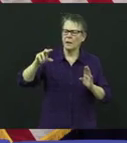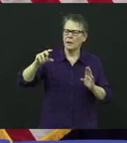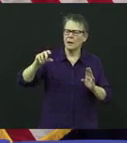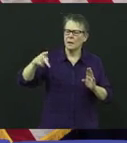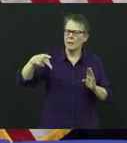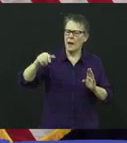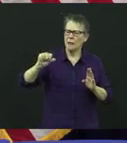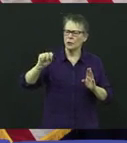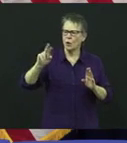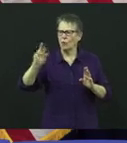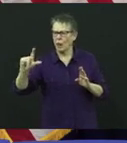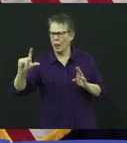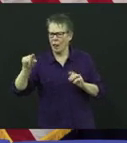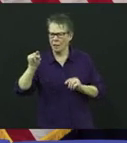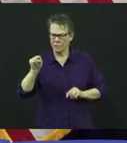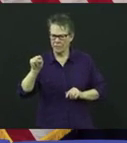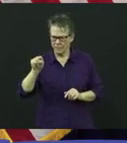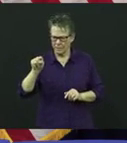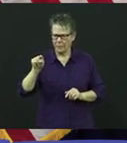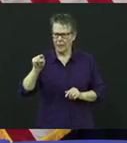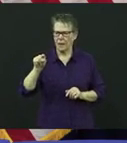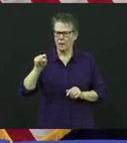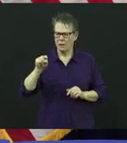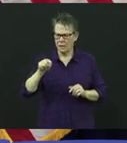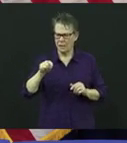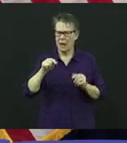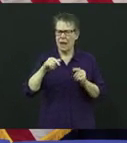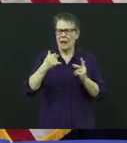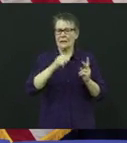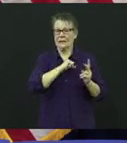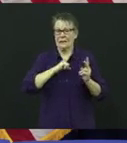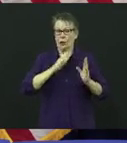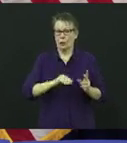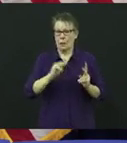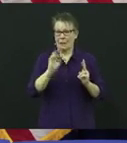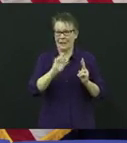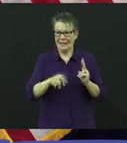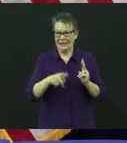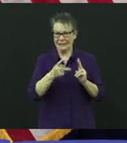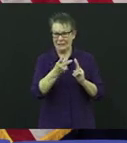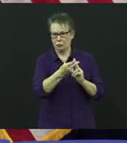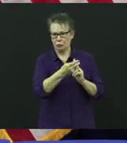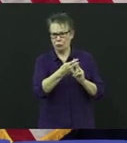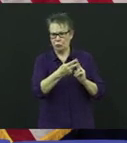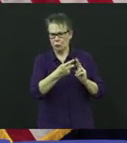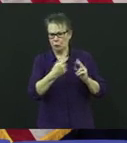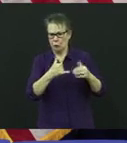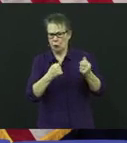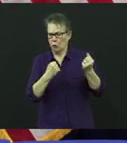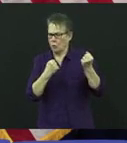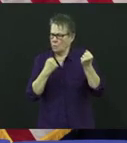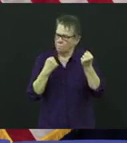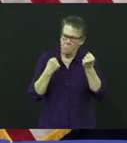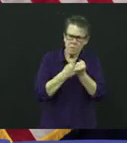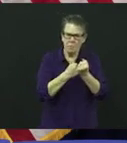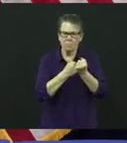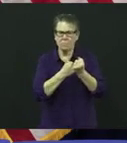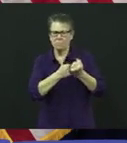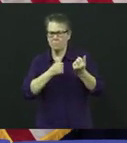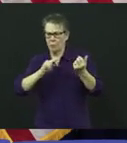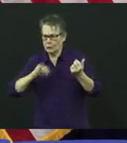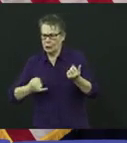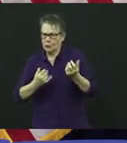think, Sue Fulton at the Motor Vehicles Commission has the word officially. I know President Trump mentioned this last night, but I